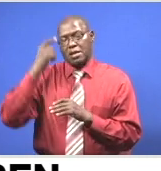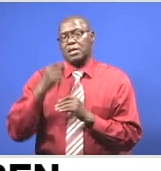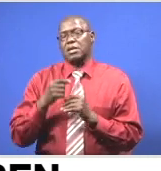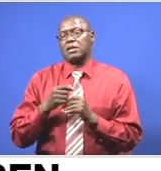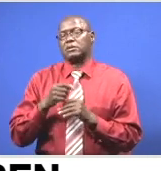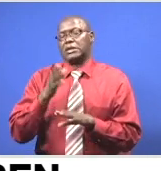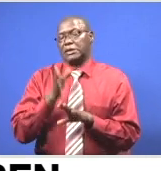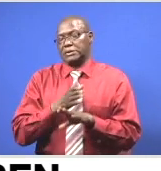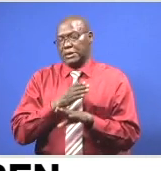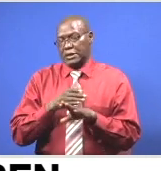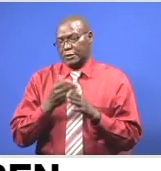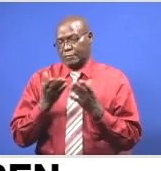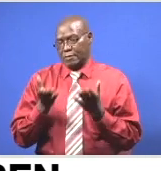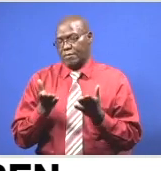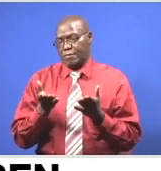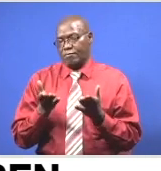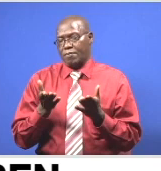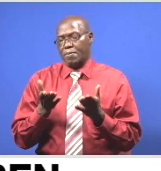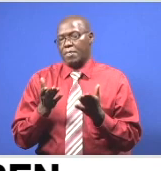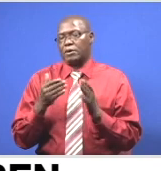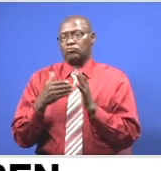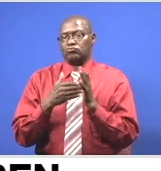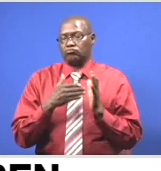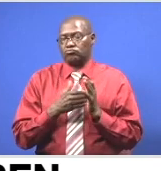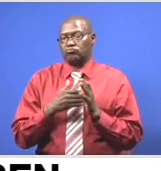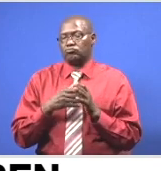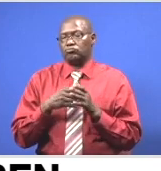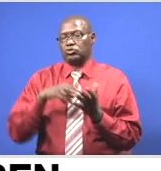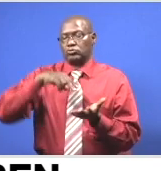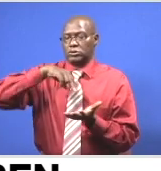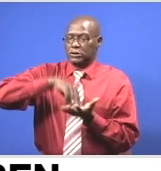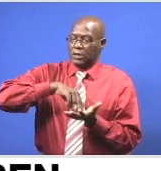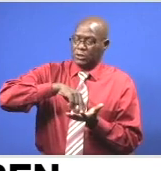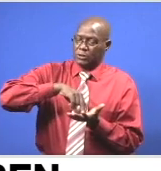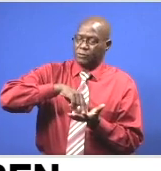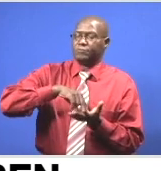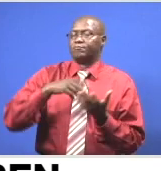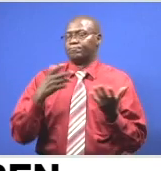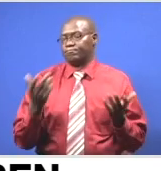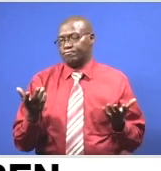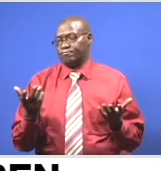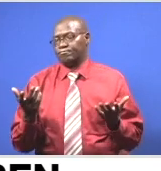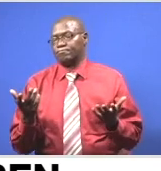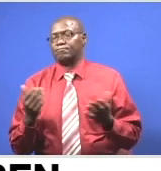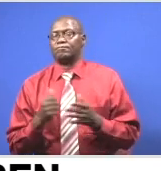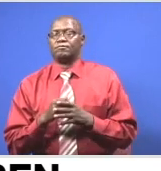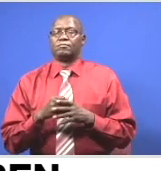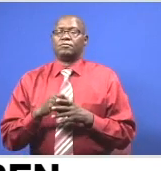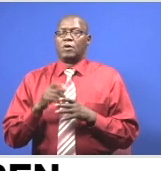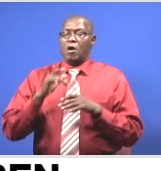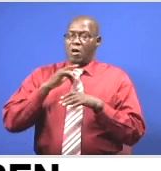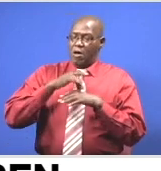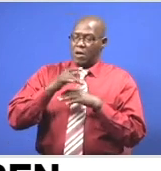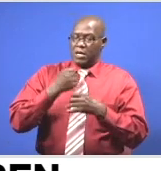of movements, function, disruption of posture, and therefore early interventions are very,